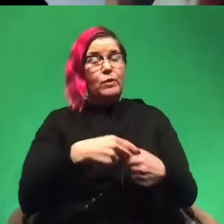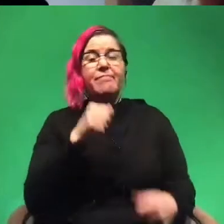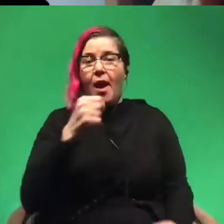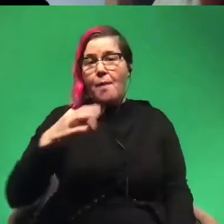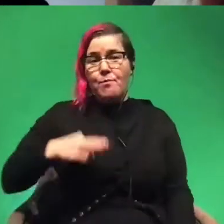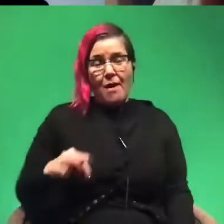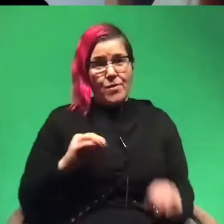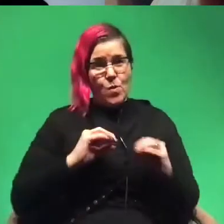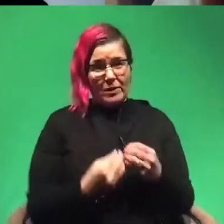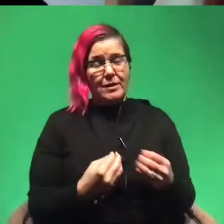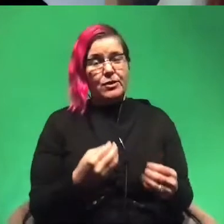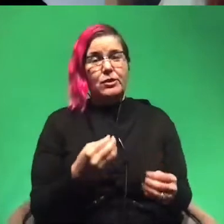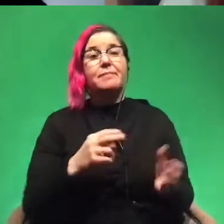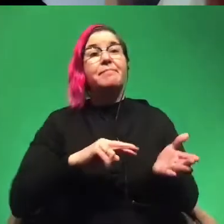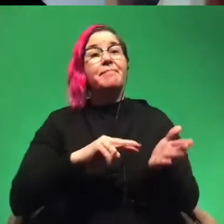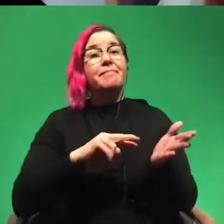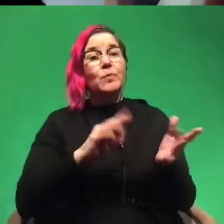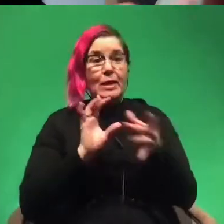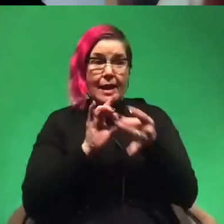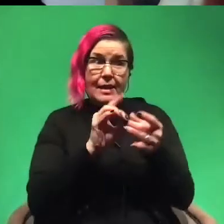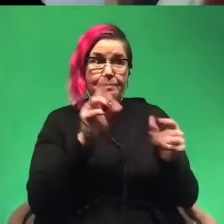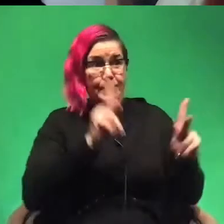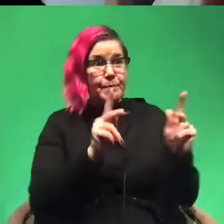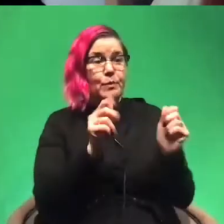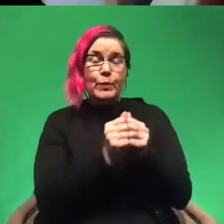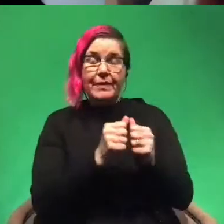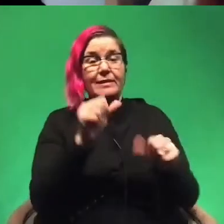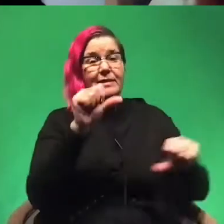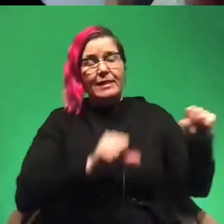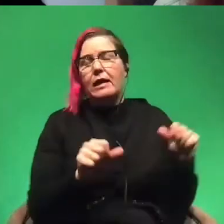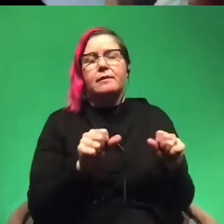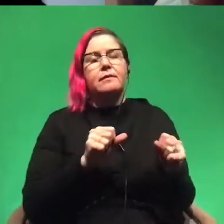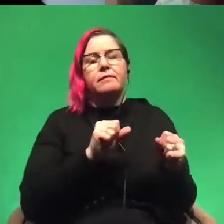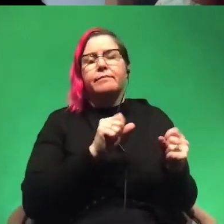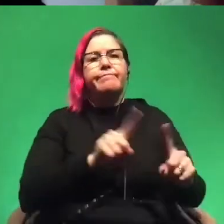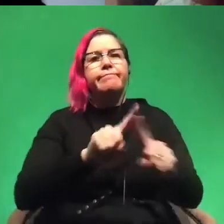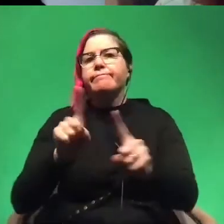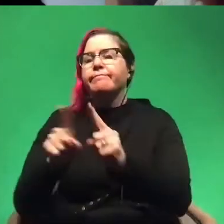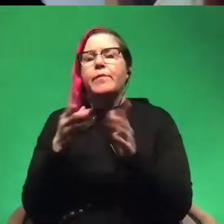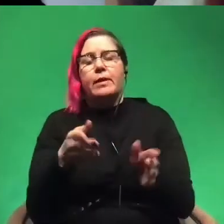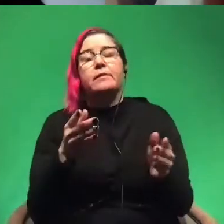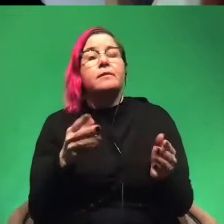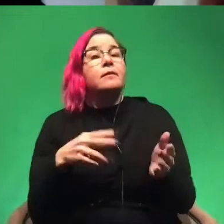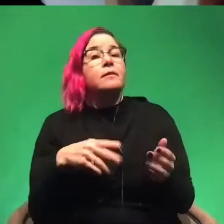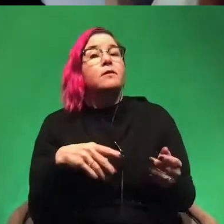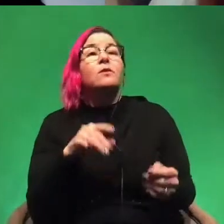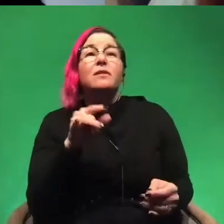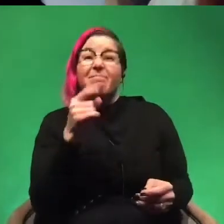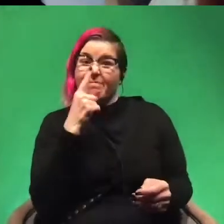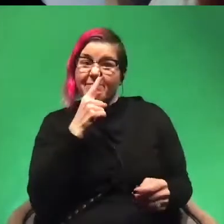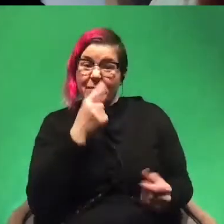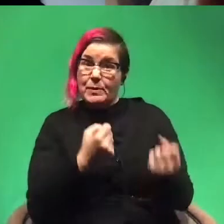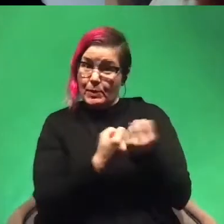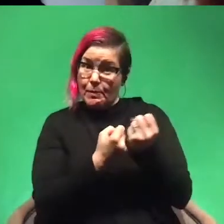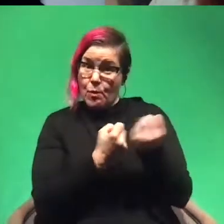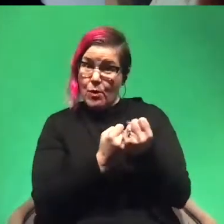nonprofit organization that connects people with science in as many places as possible. And so if you can support our mission, we